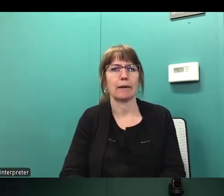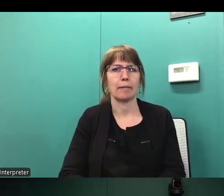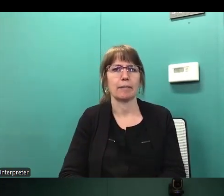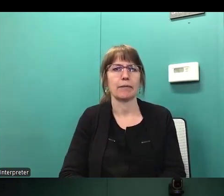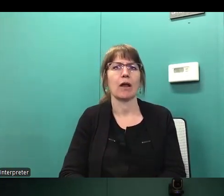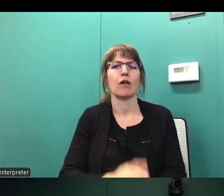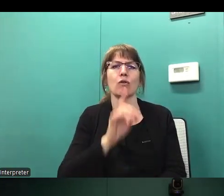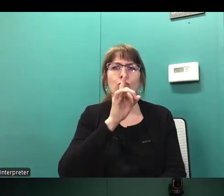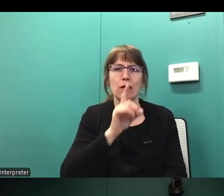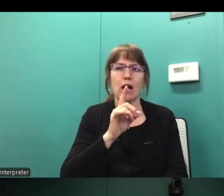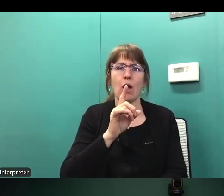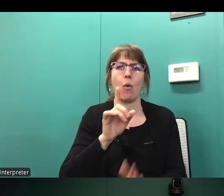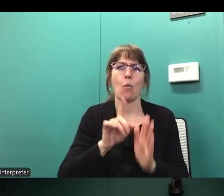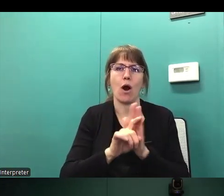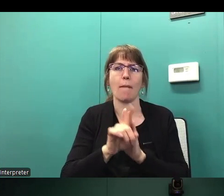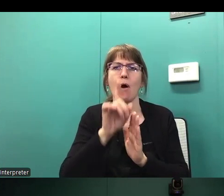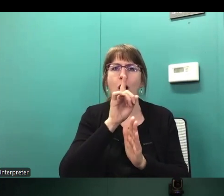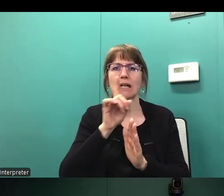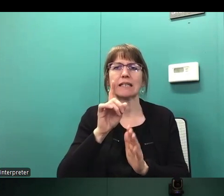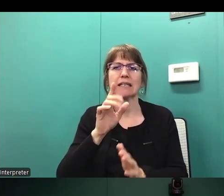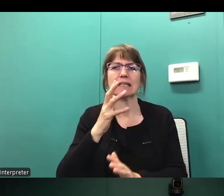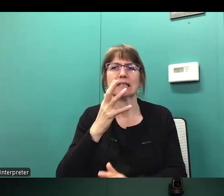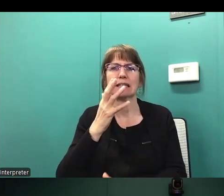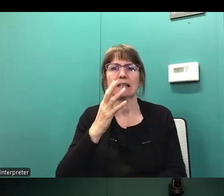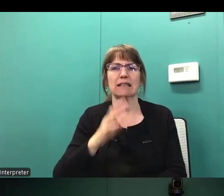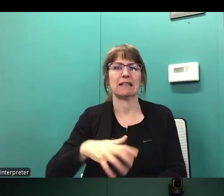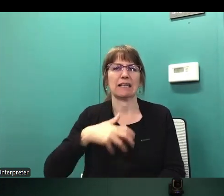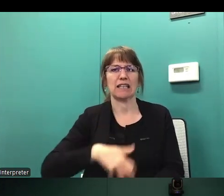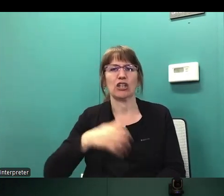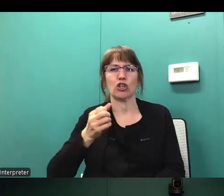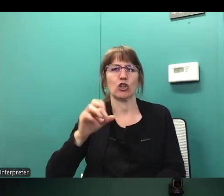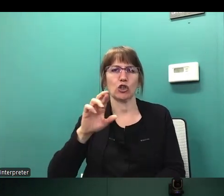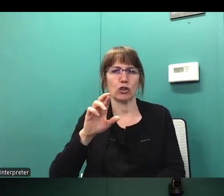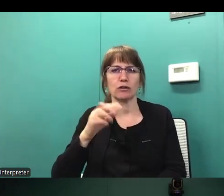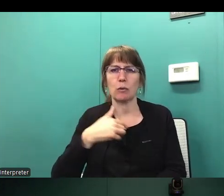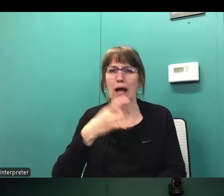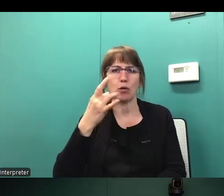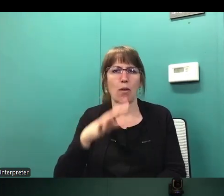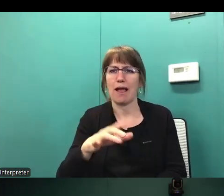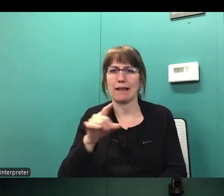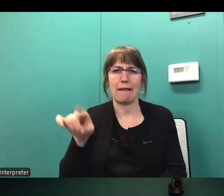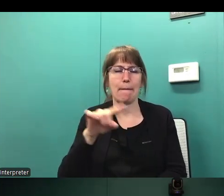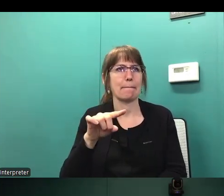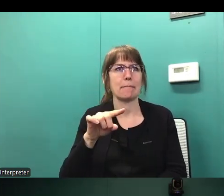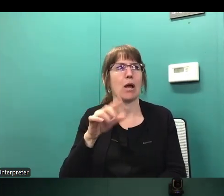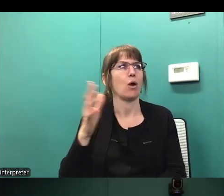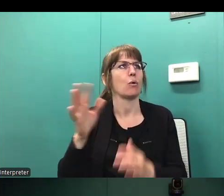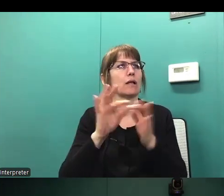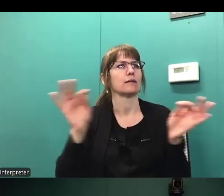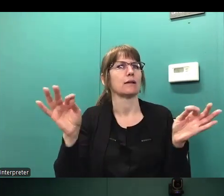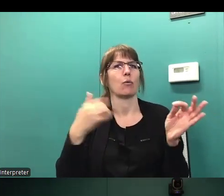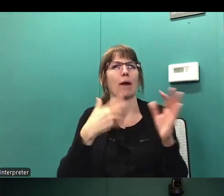The real worm are yuckier, so I don't like them. So what do you notice about this utterance? What are we missing?